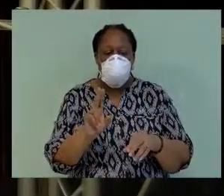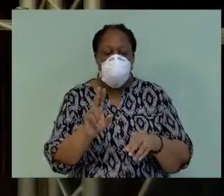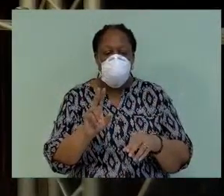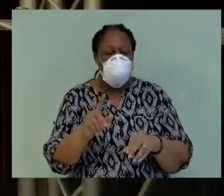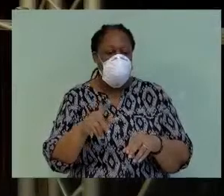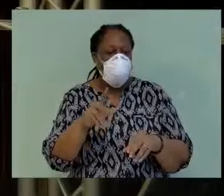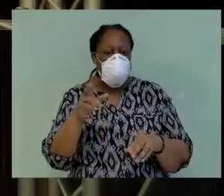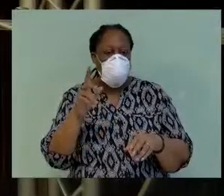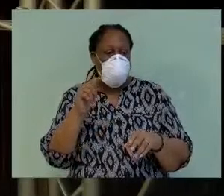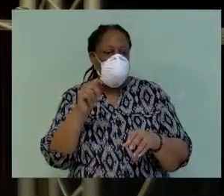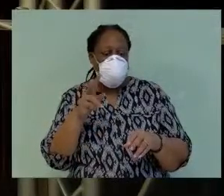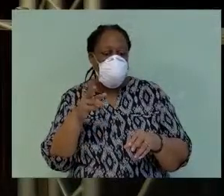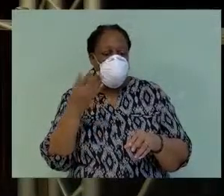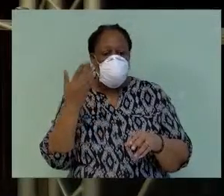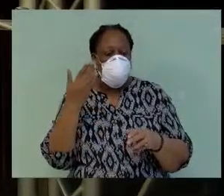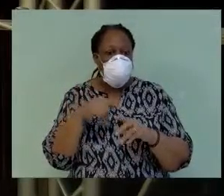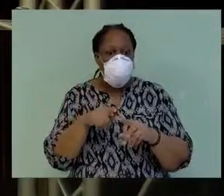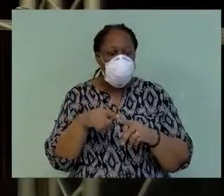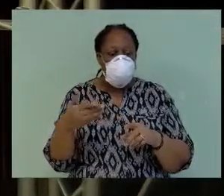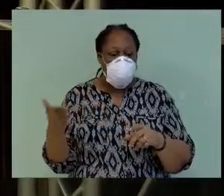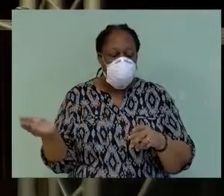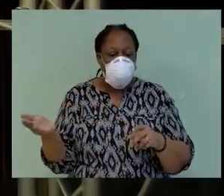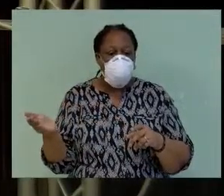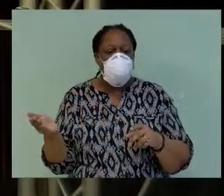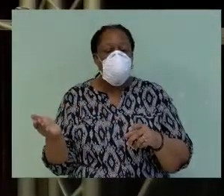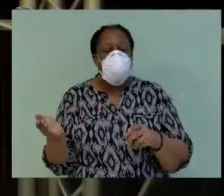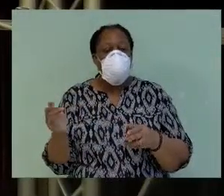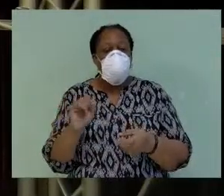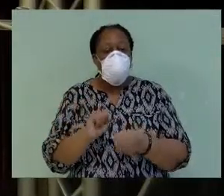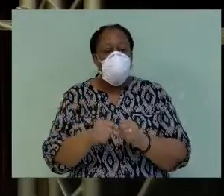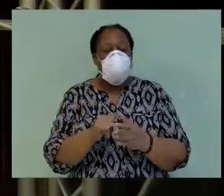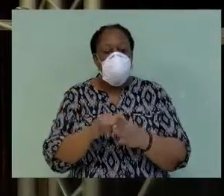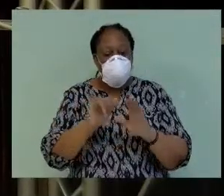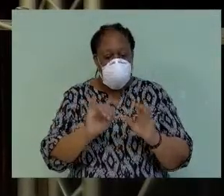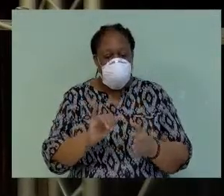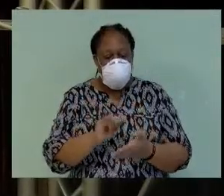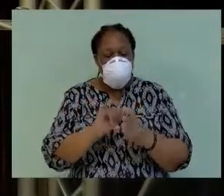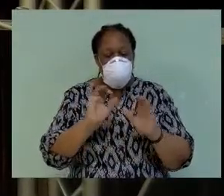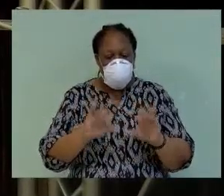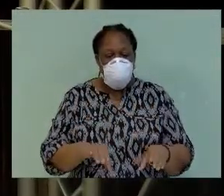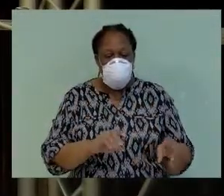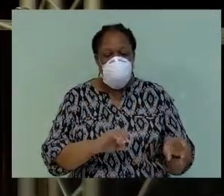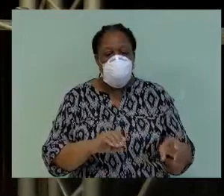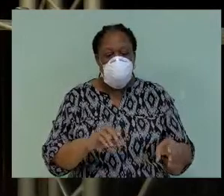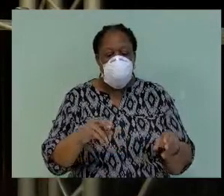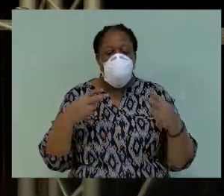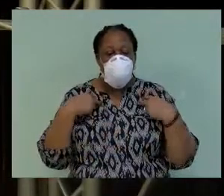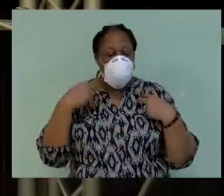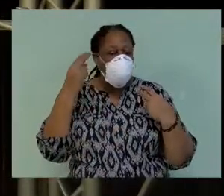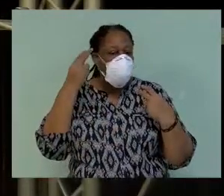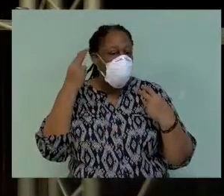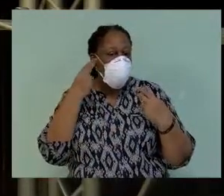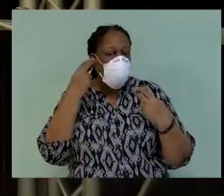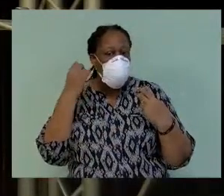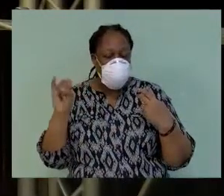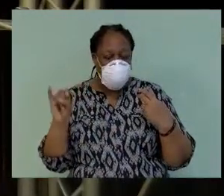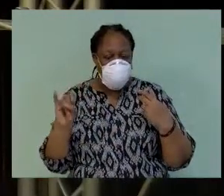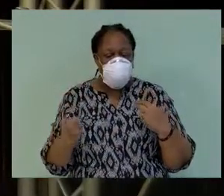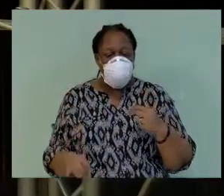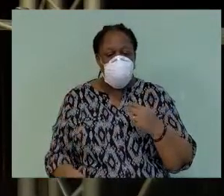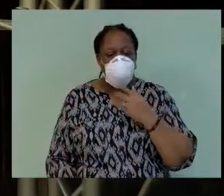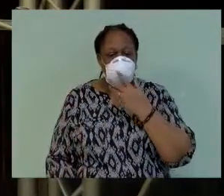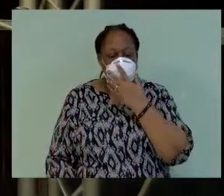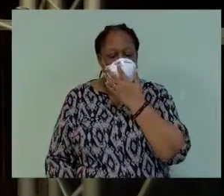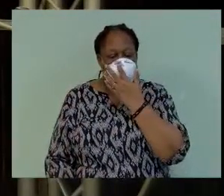remote hearings as a first option. The objective is to make the remote hearing as close